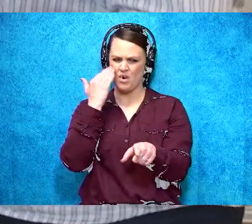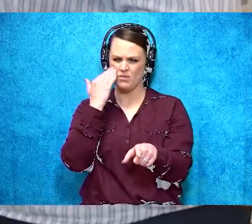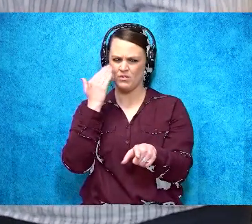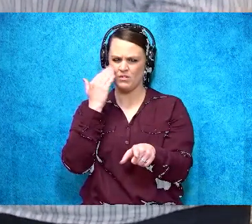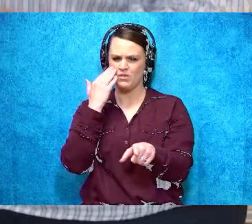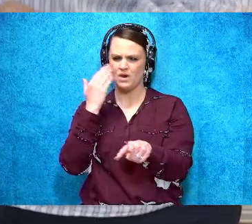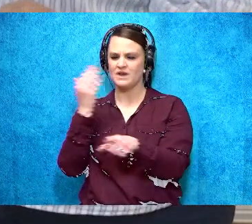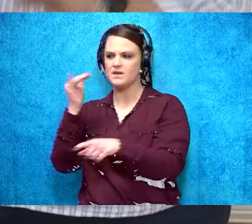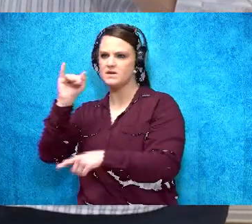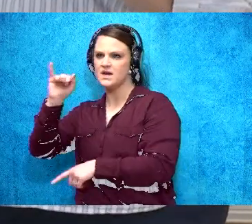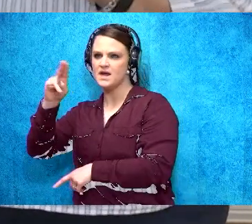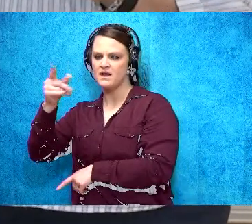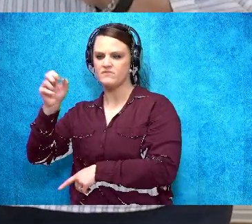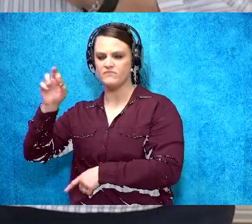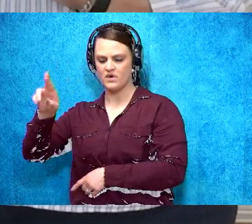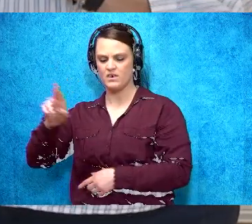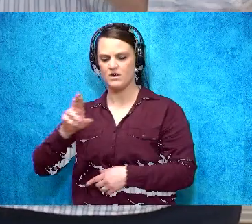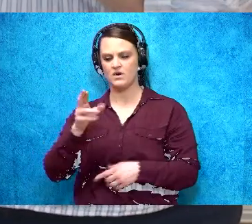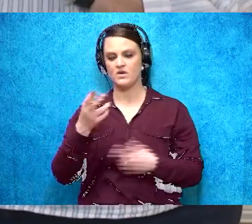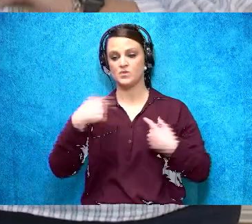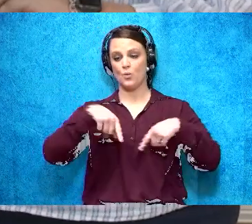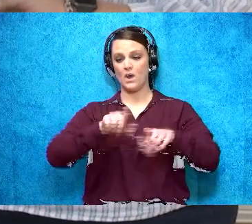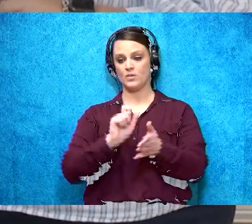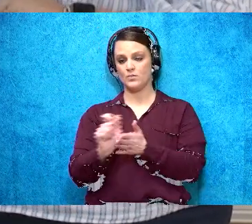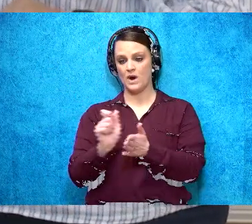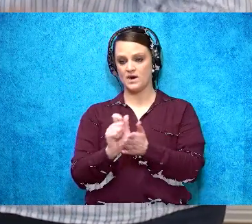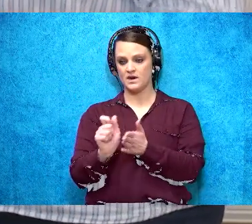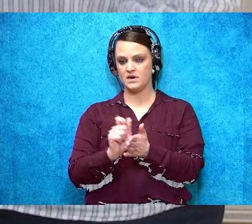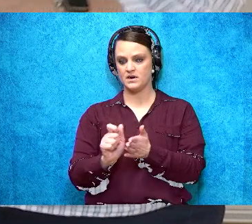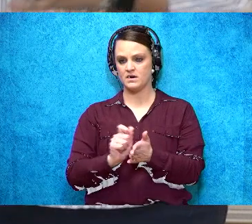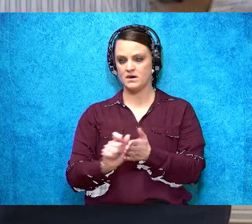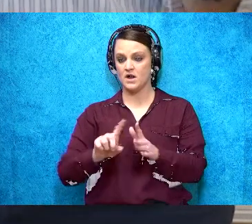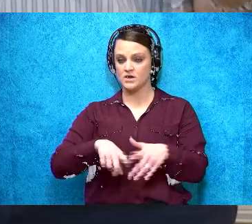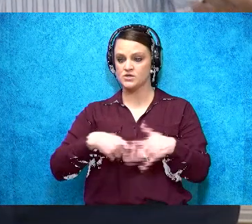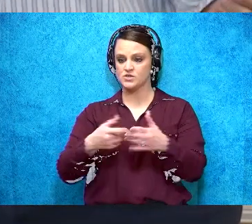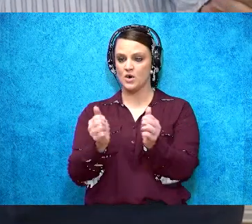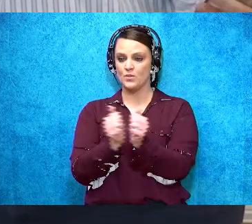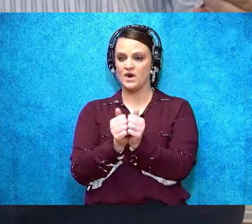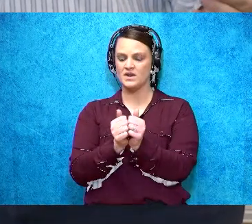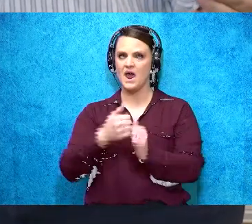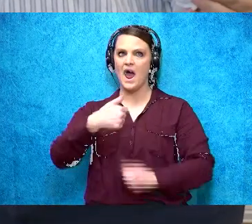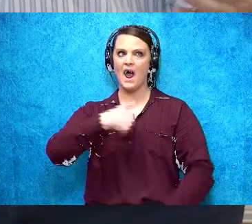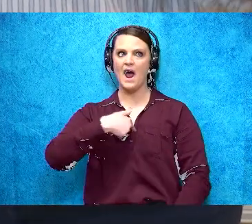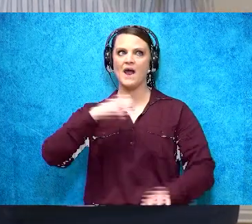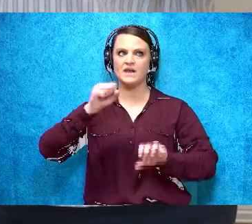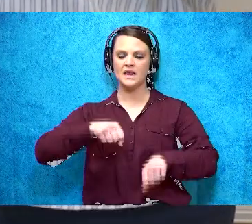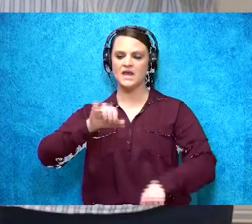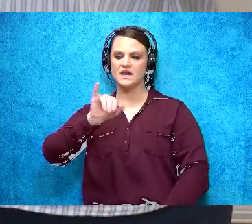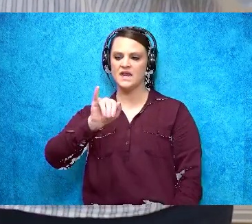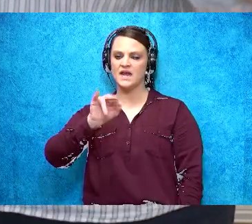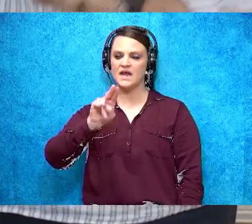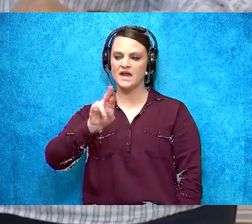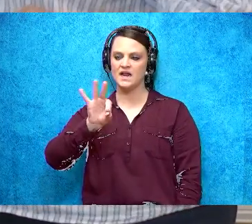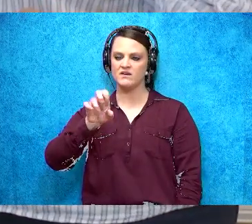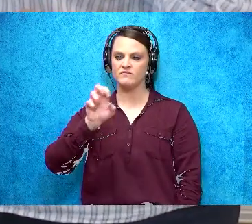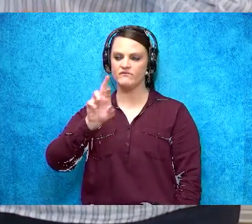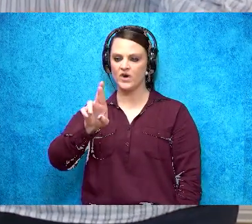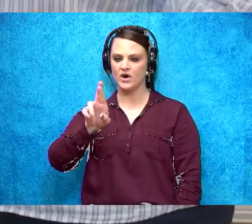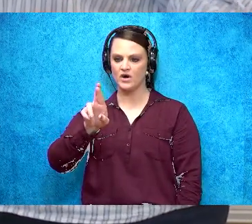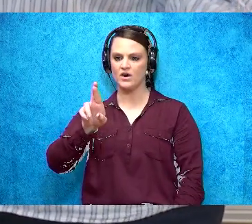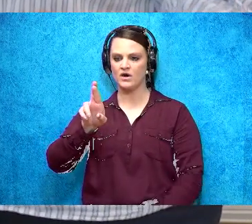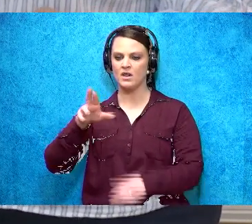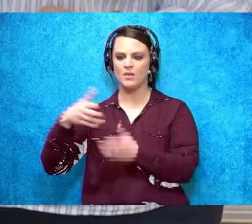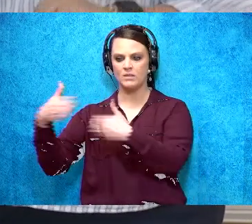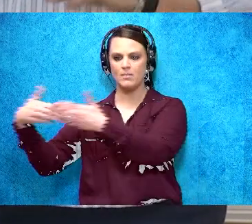what we infer. When you're writing about it, you might could start with, I can infer something. Or